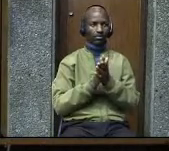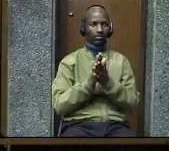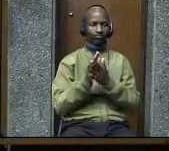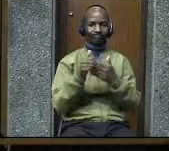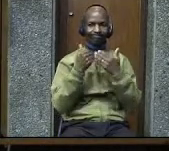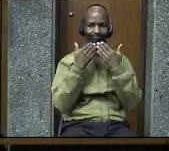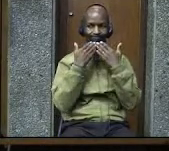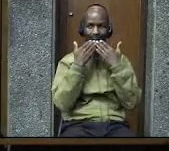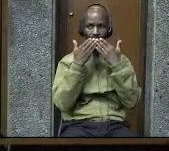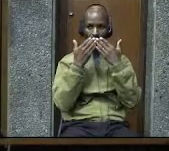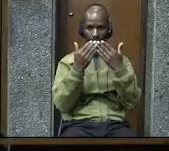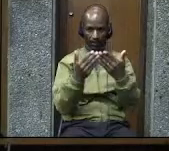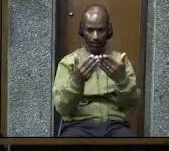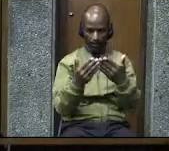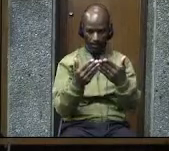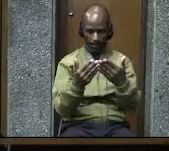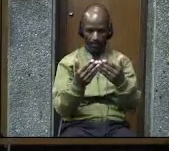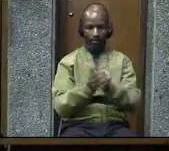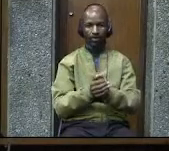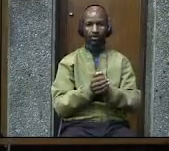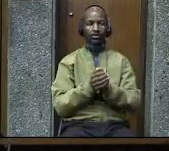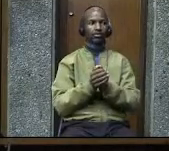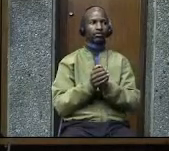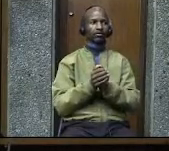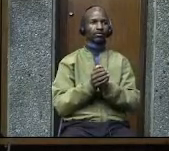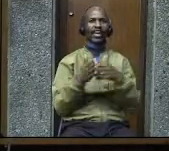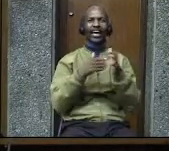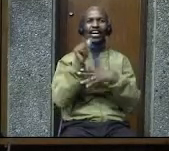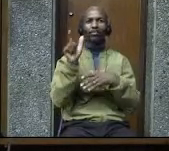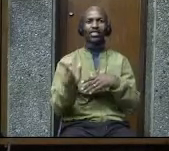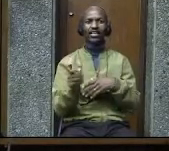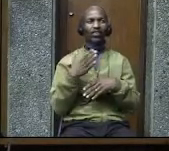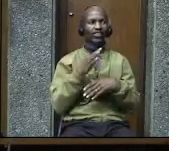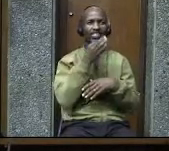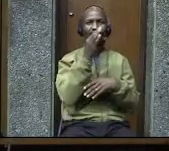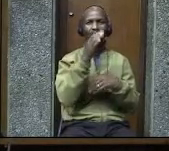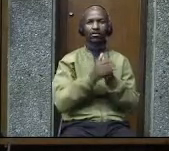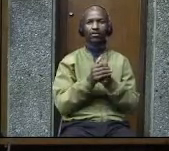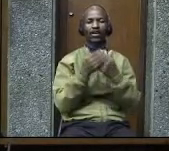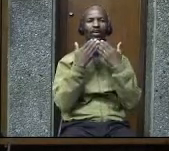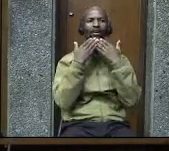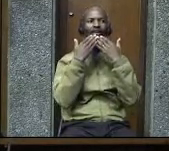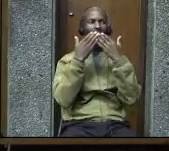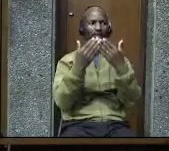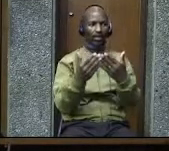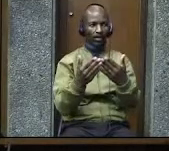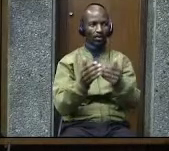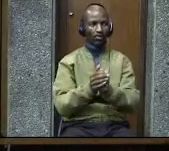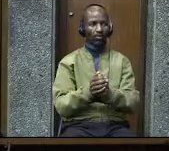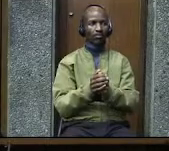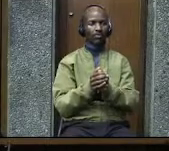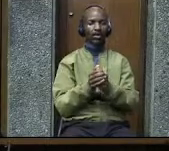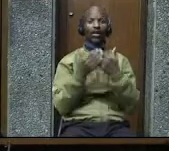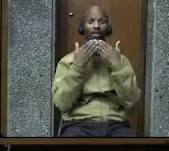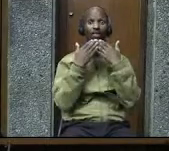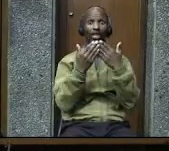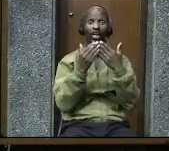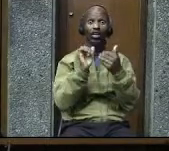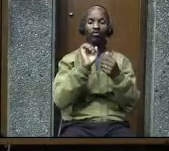Thank you very much. Connor, so second. Yeah. Thank you very much for your